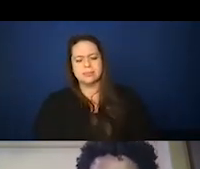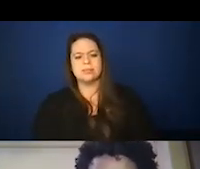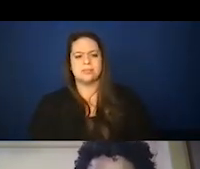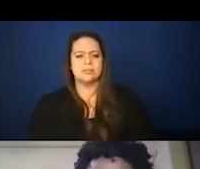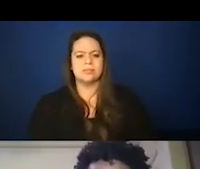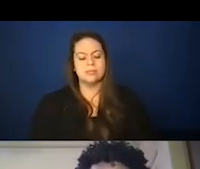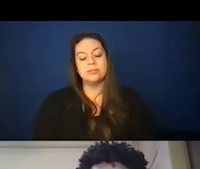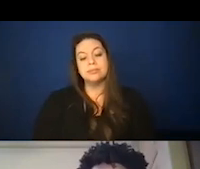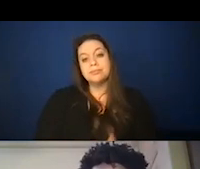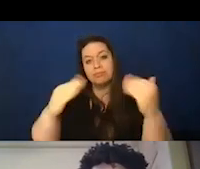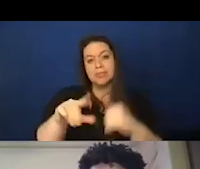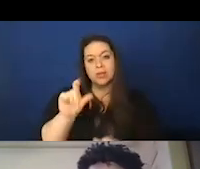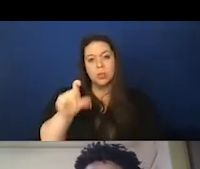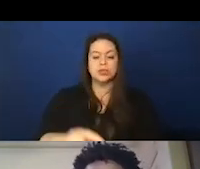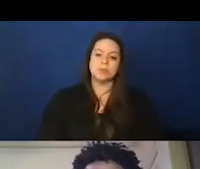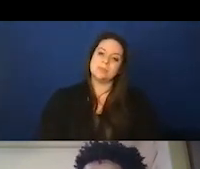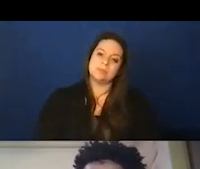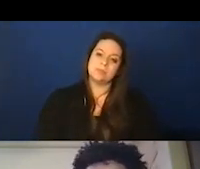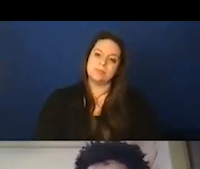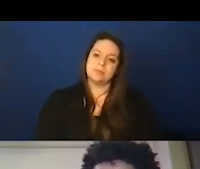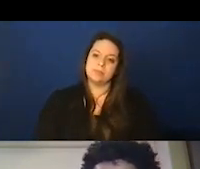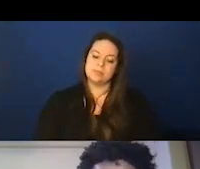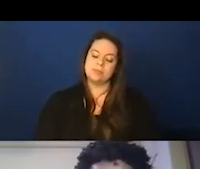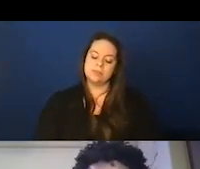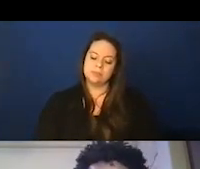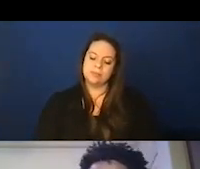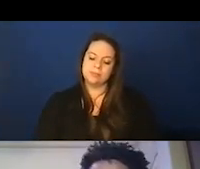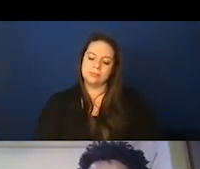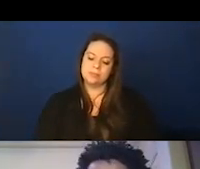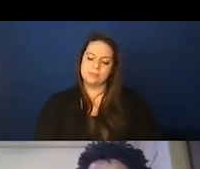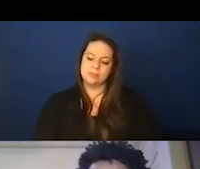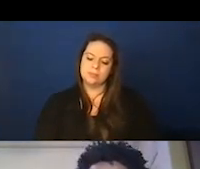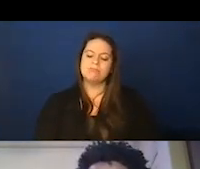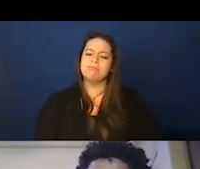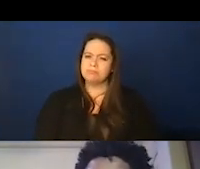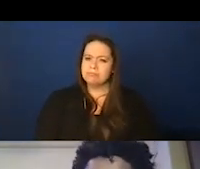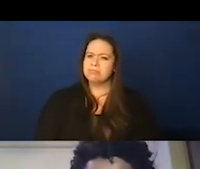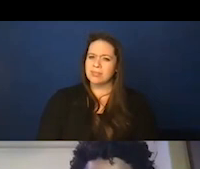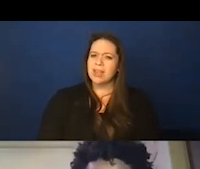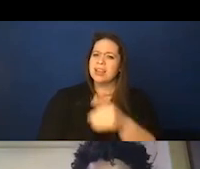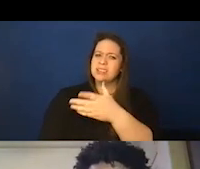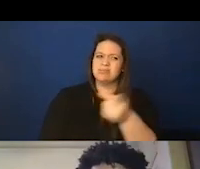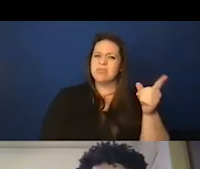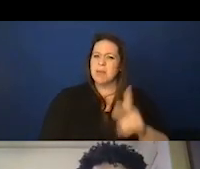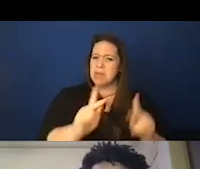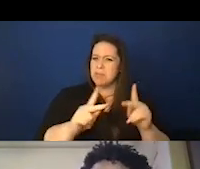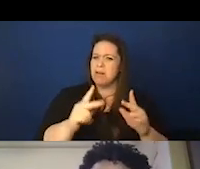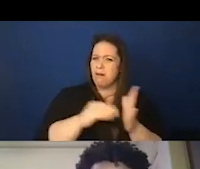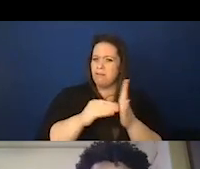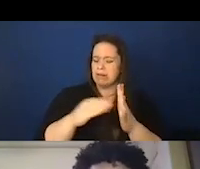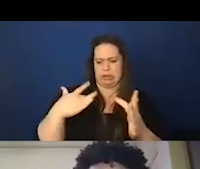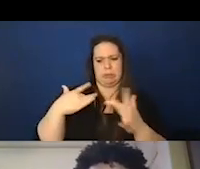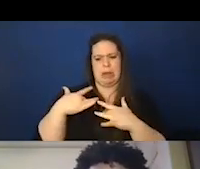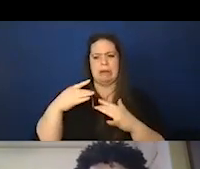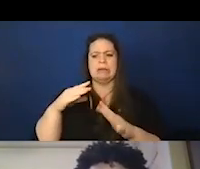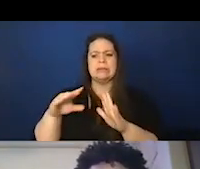going to move to the next question. Folks have a lot of concerns regarding the side effects. We've heard a lot of side effects, a lot of different